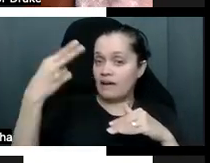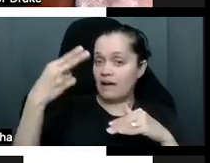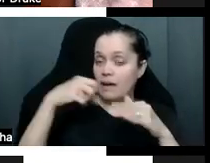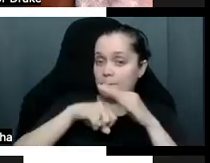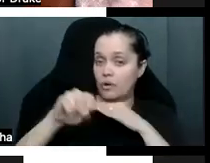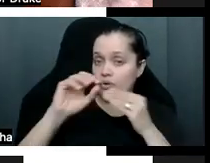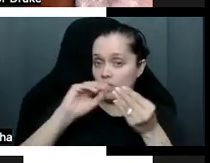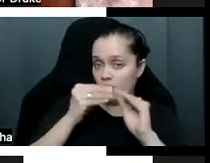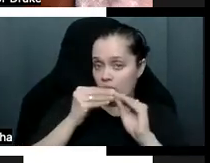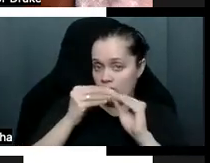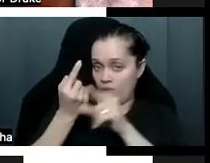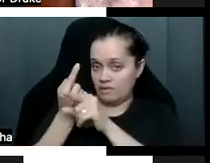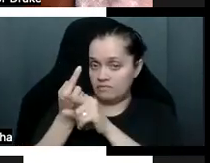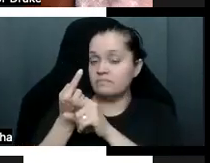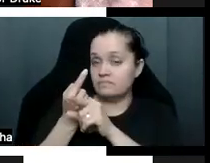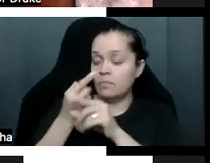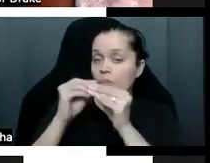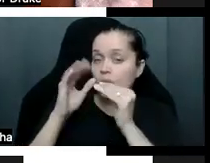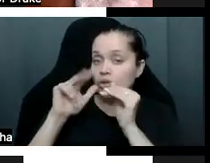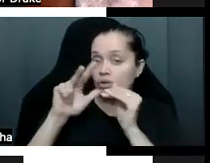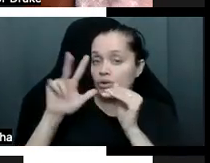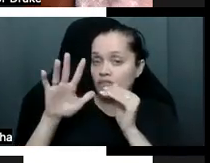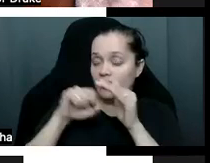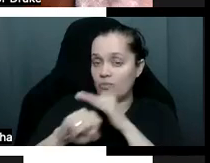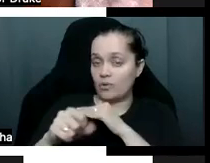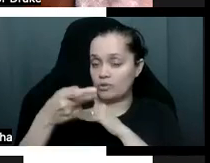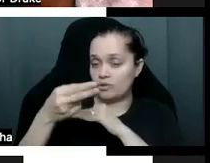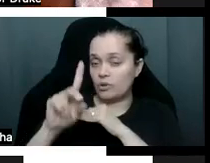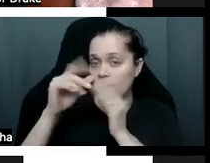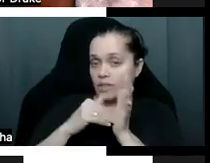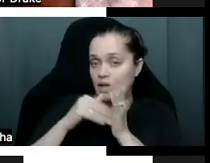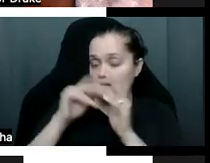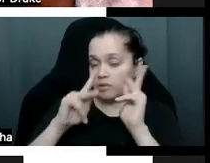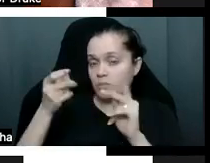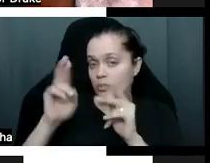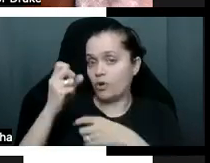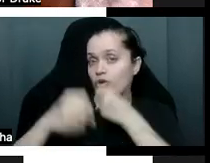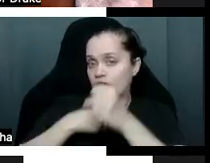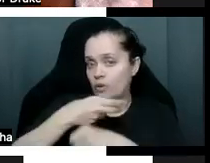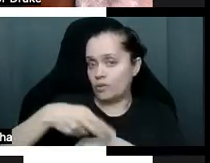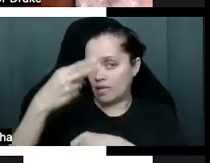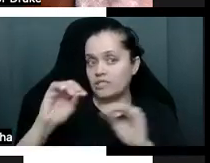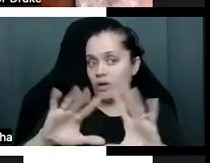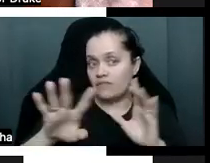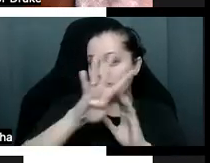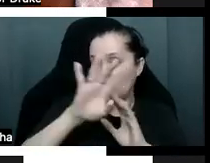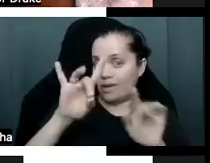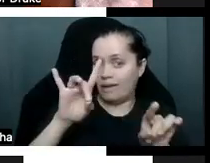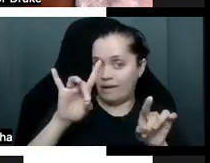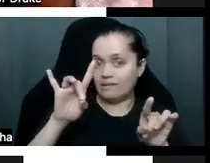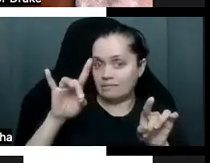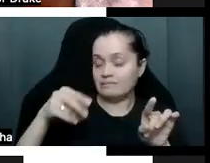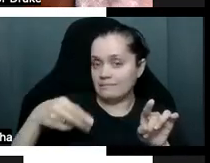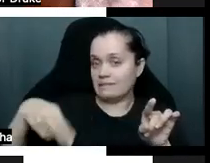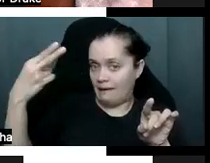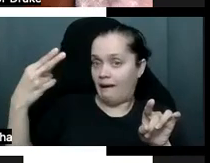rate. More than 35 births per 1,000 people per year was a high birth rate. So obviously 48 is